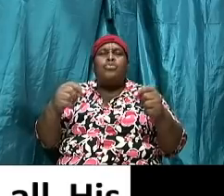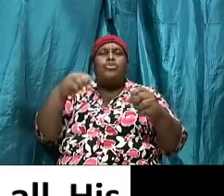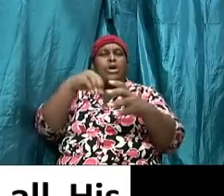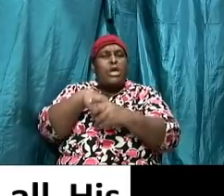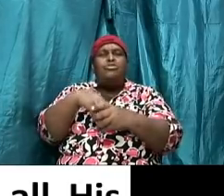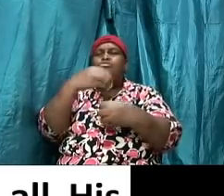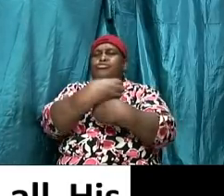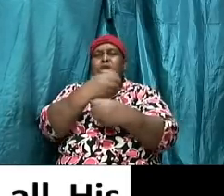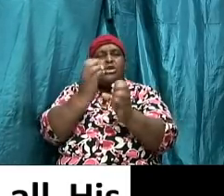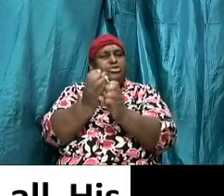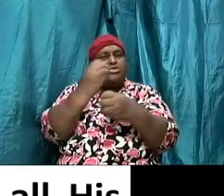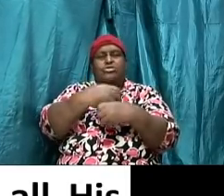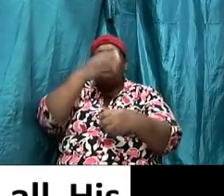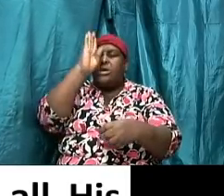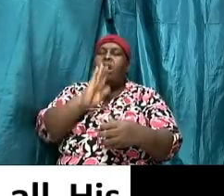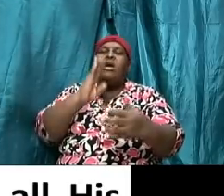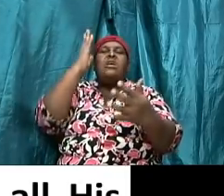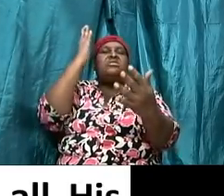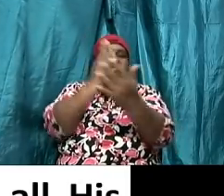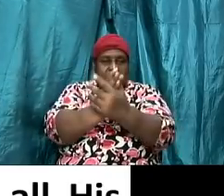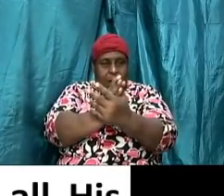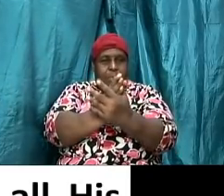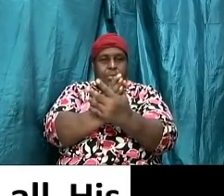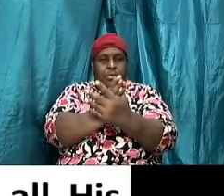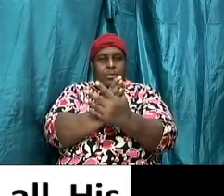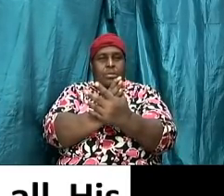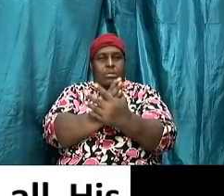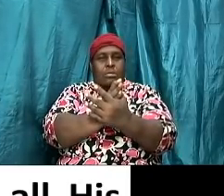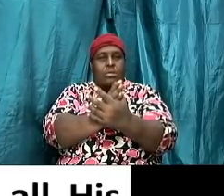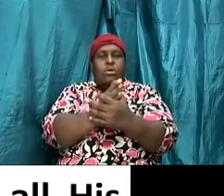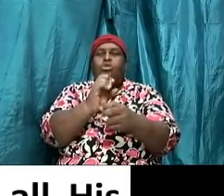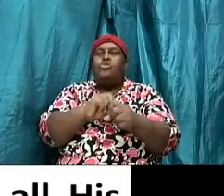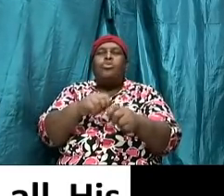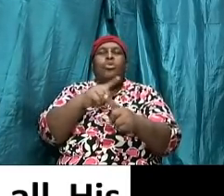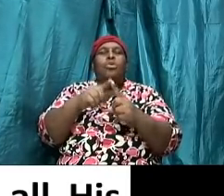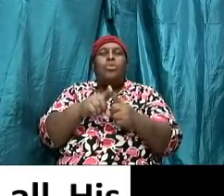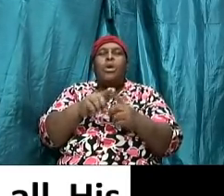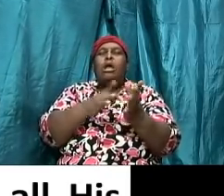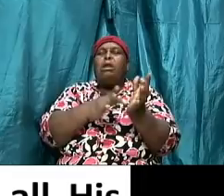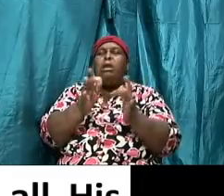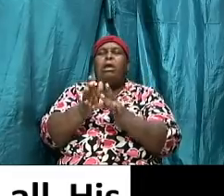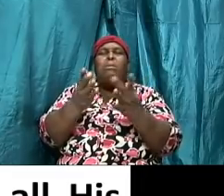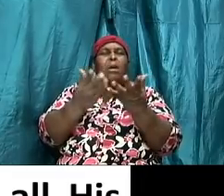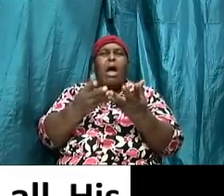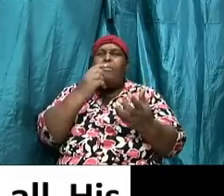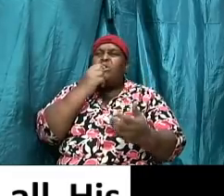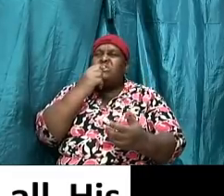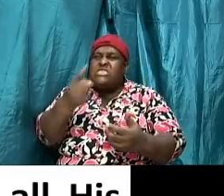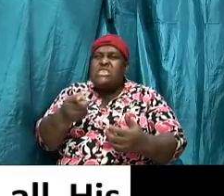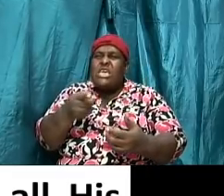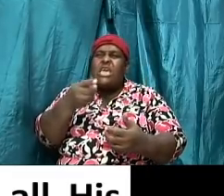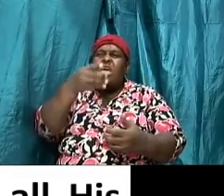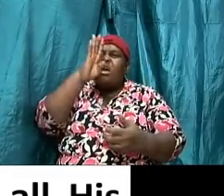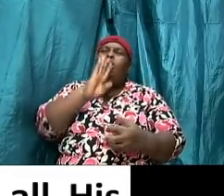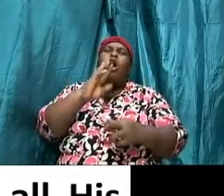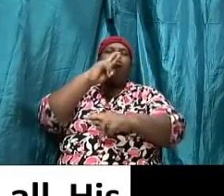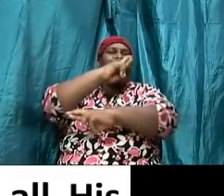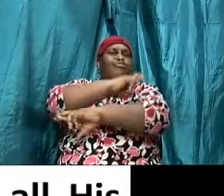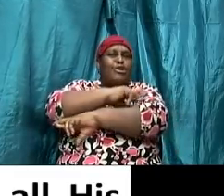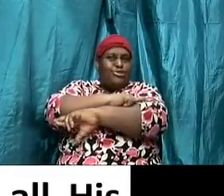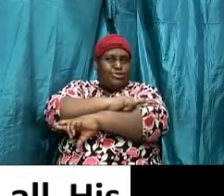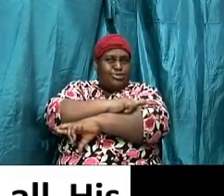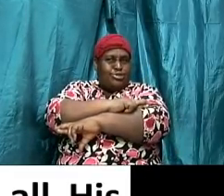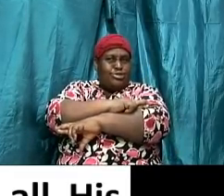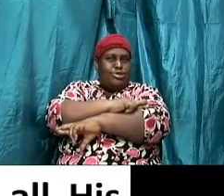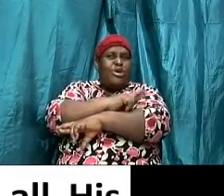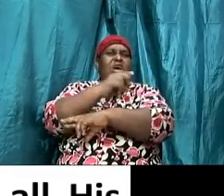it. He stopped. So when the Bible says on the seventh day God rested, the Greek, Hebrew word, sorry, there,